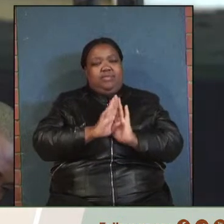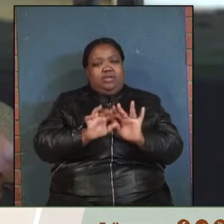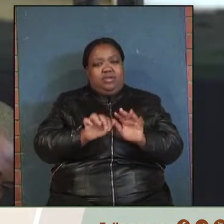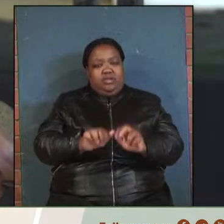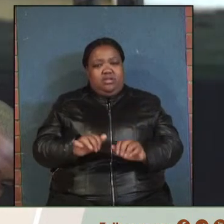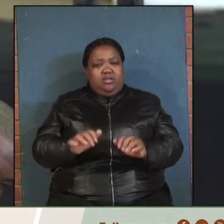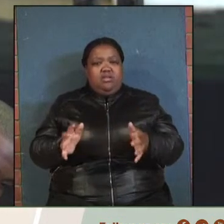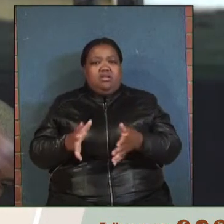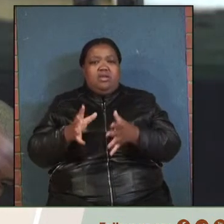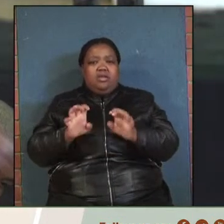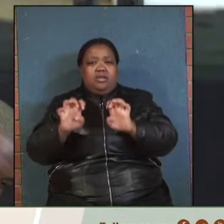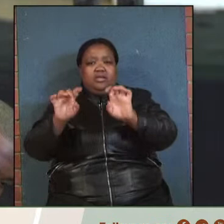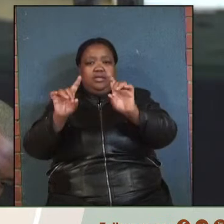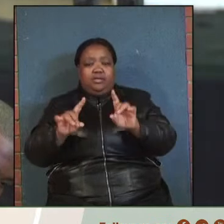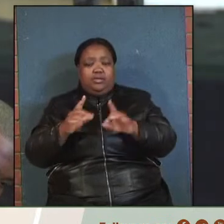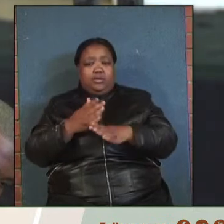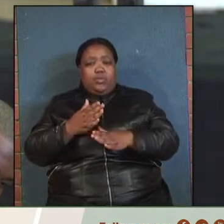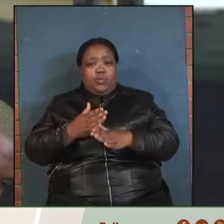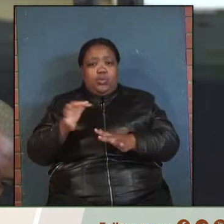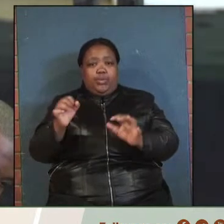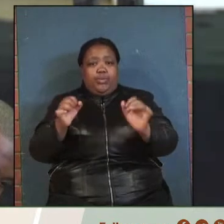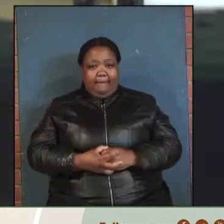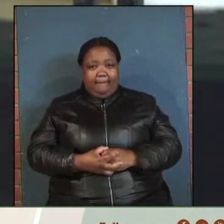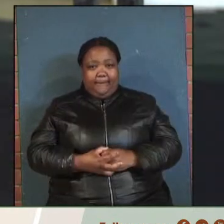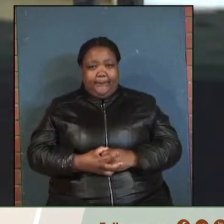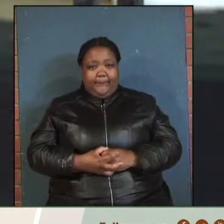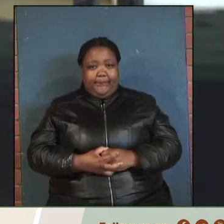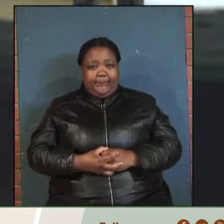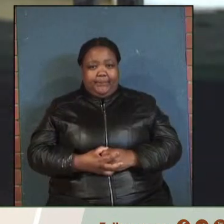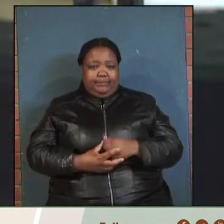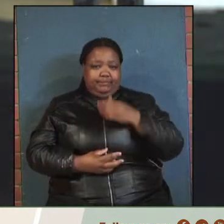and employment opportunities in adult life are